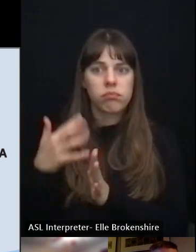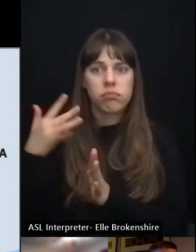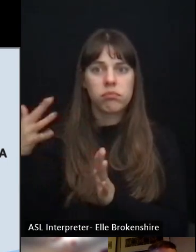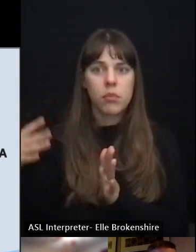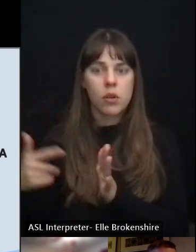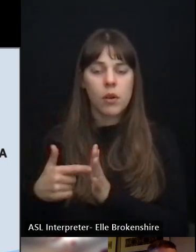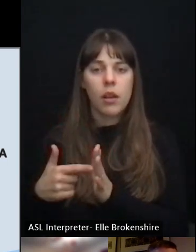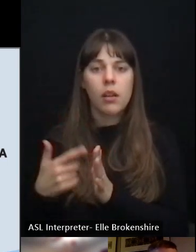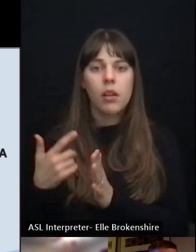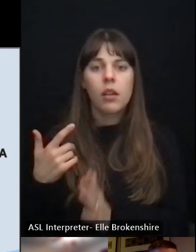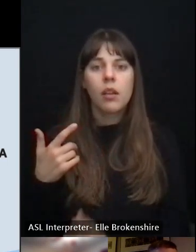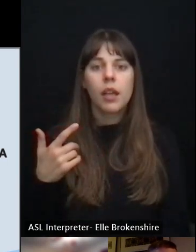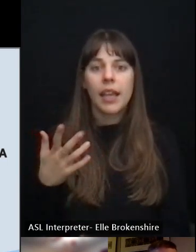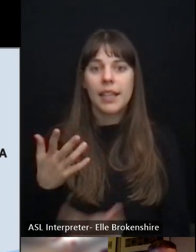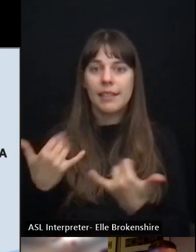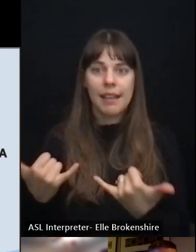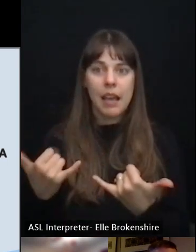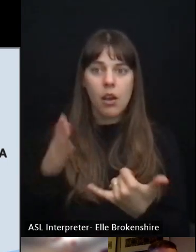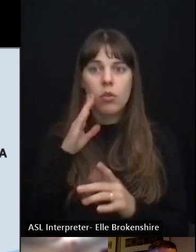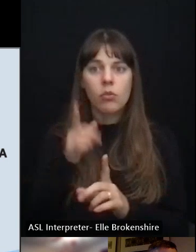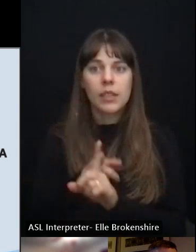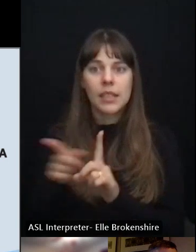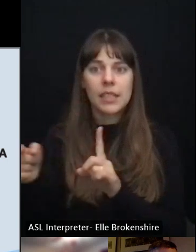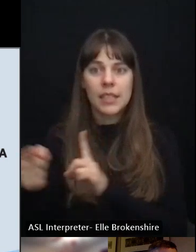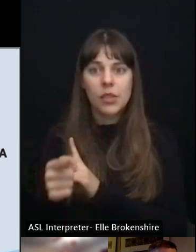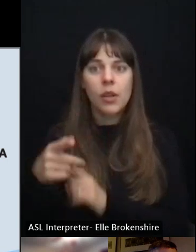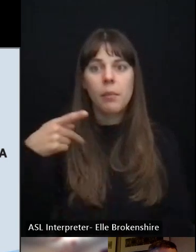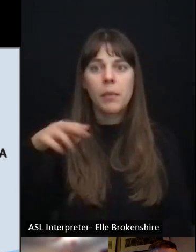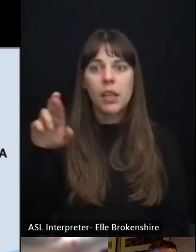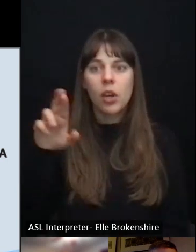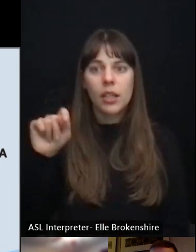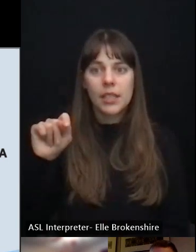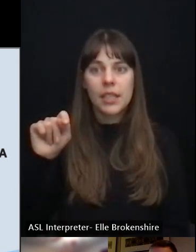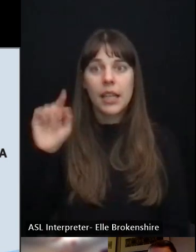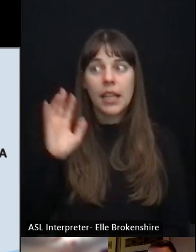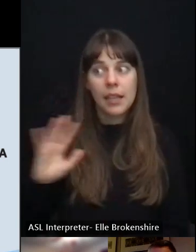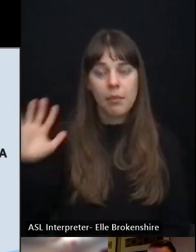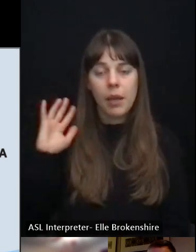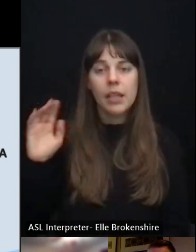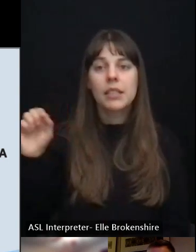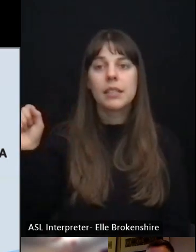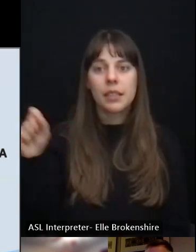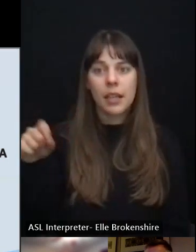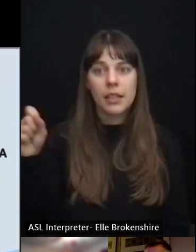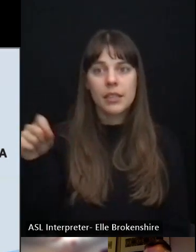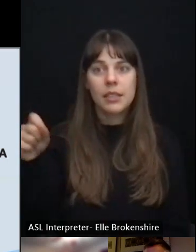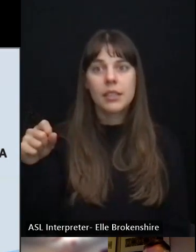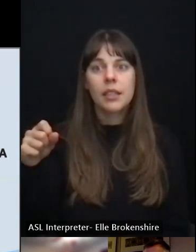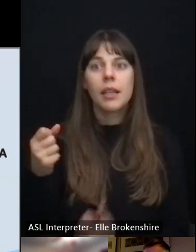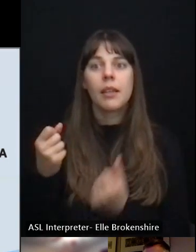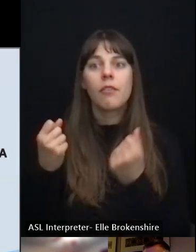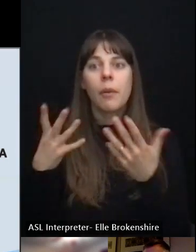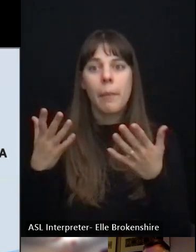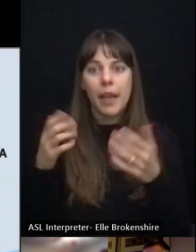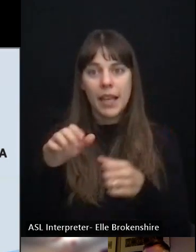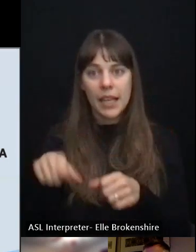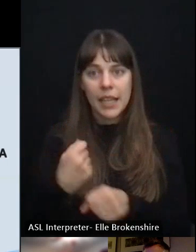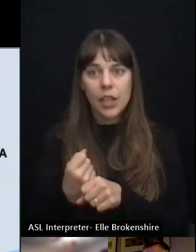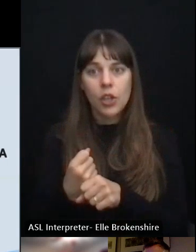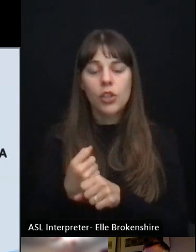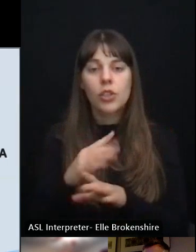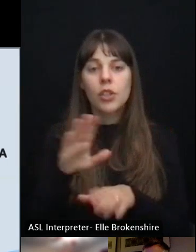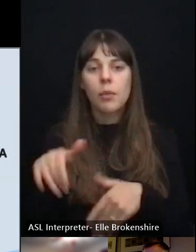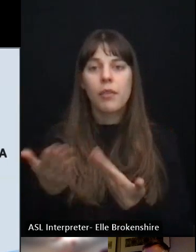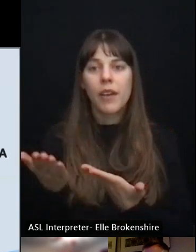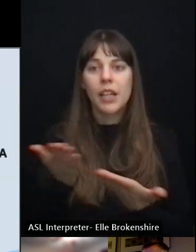here now when we do this detour. PRT has in the past, though, and it's been a number of years, provided